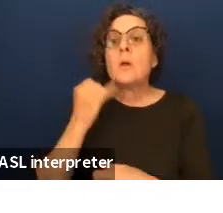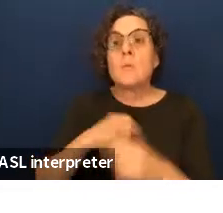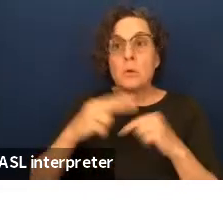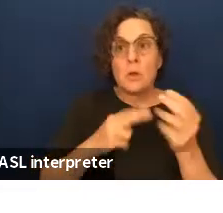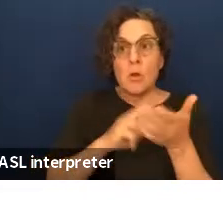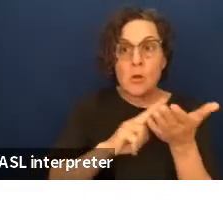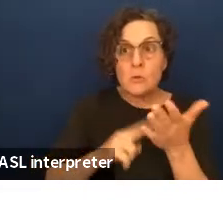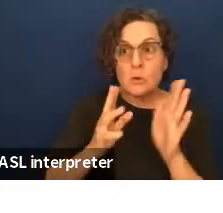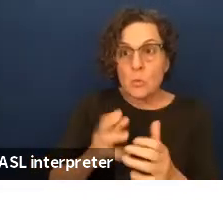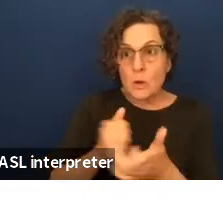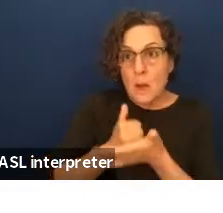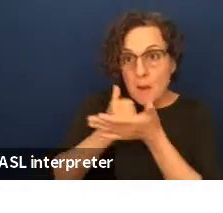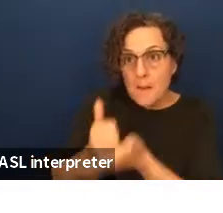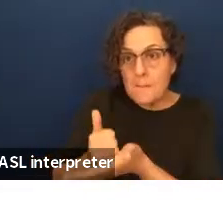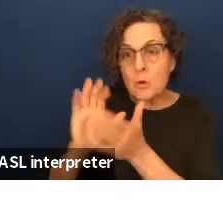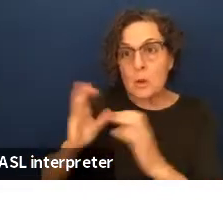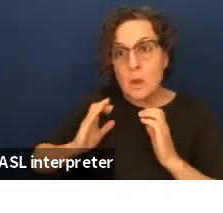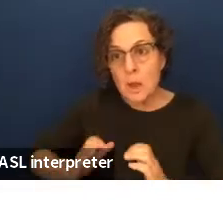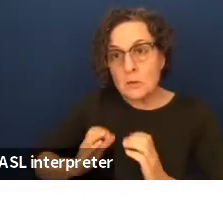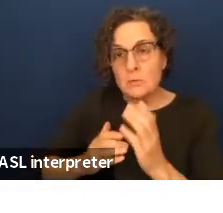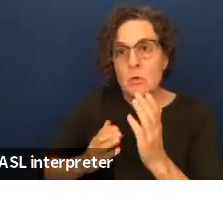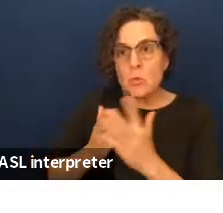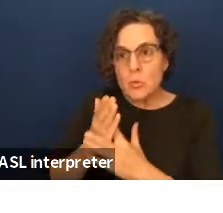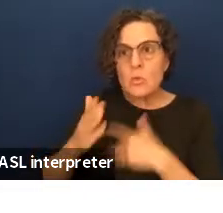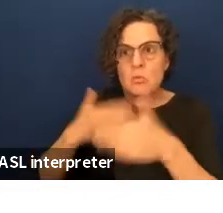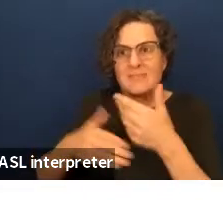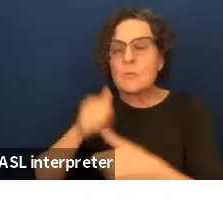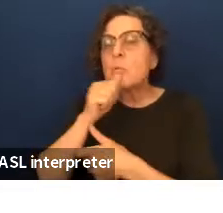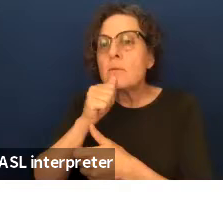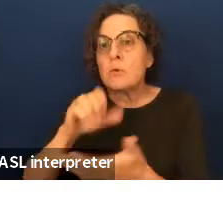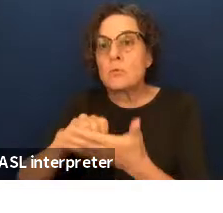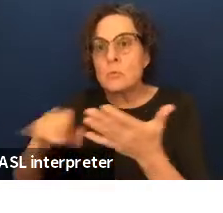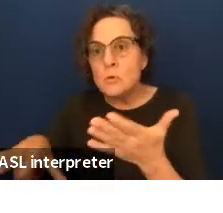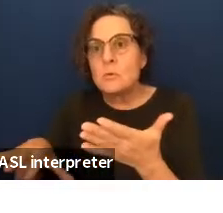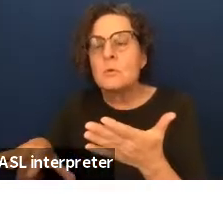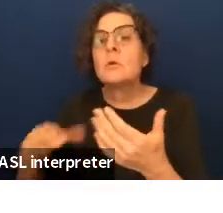that process, we have our site set up on the SoCo